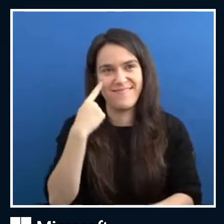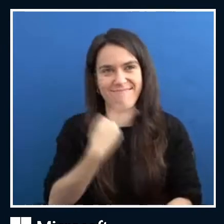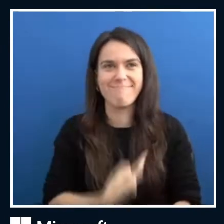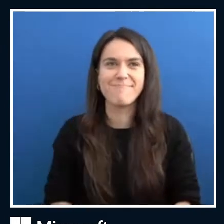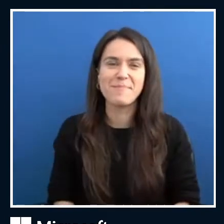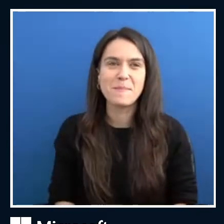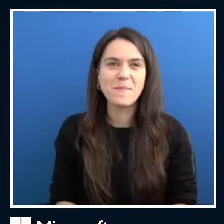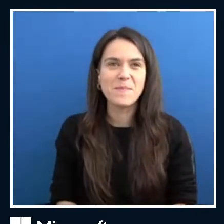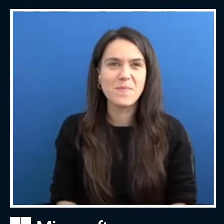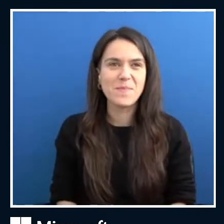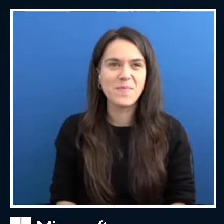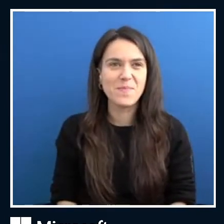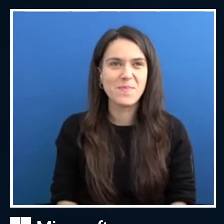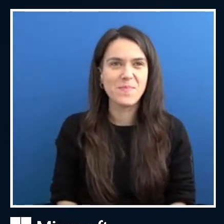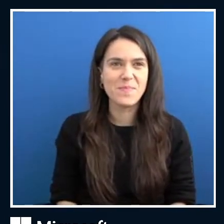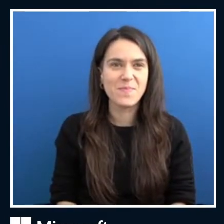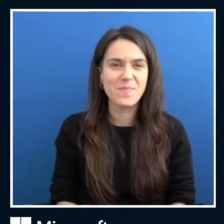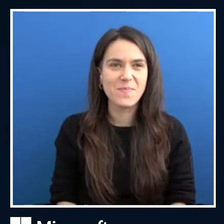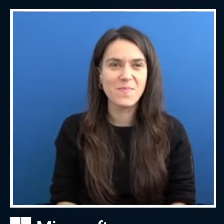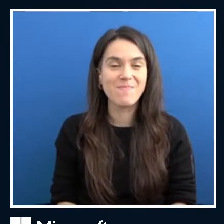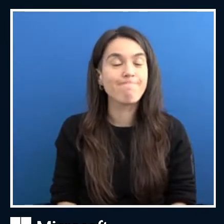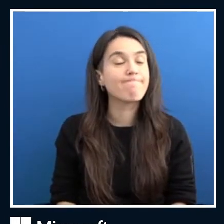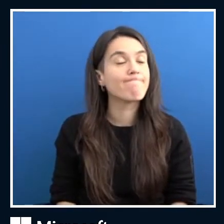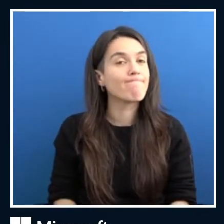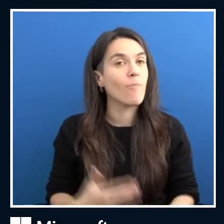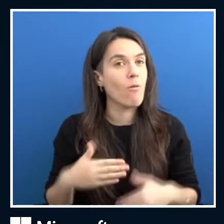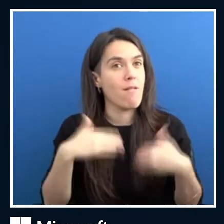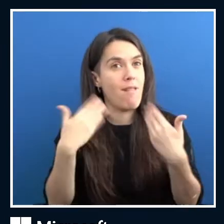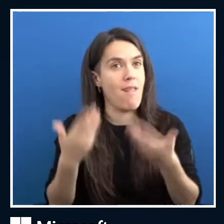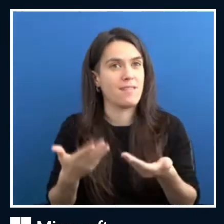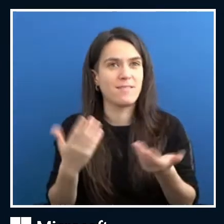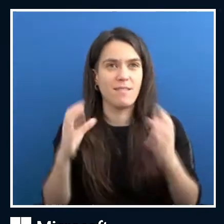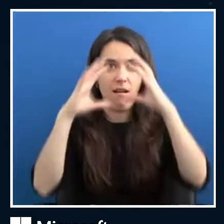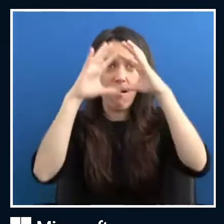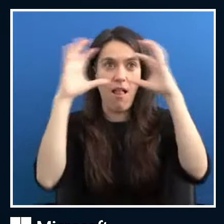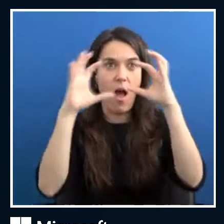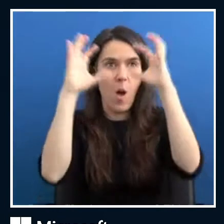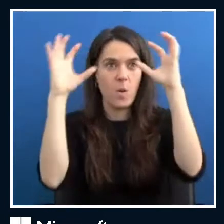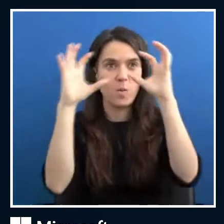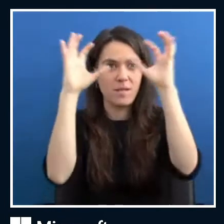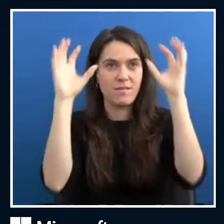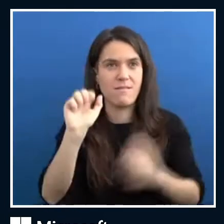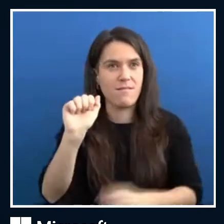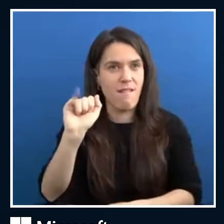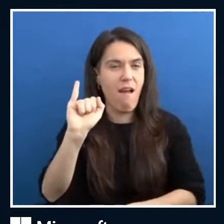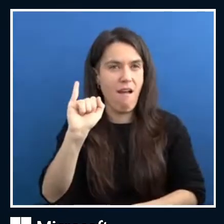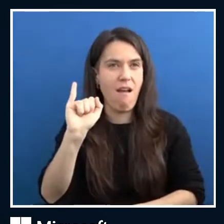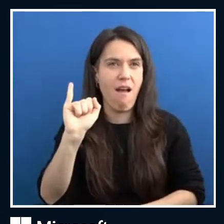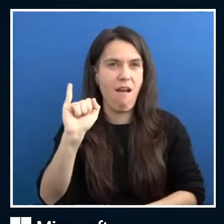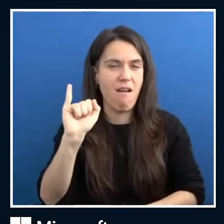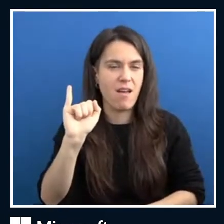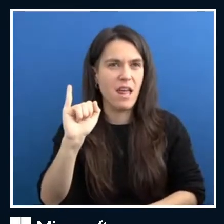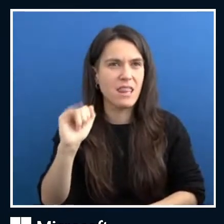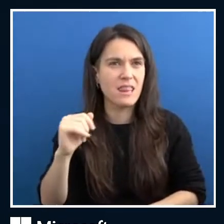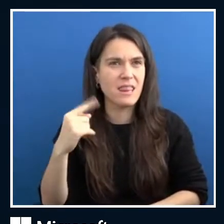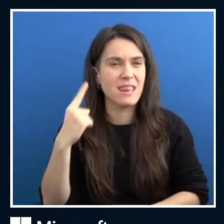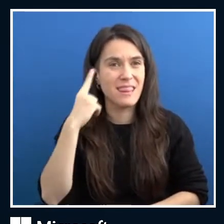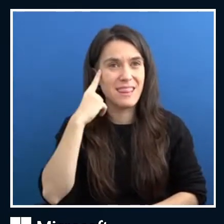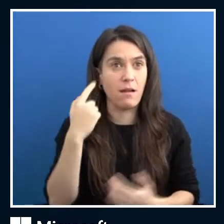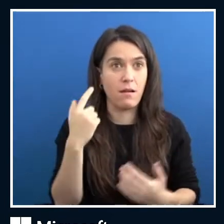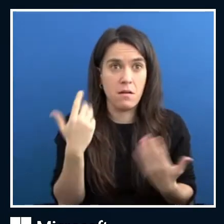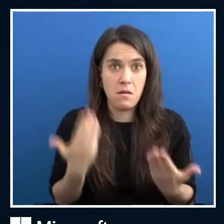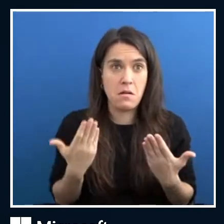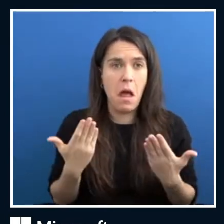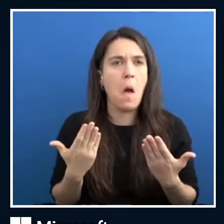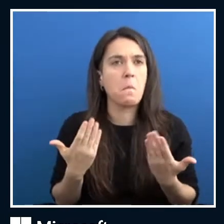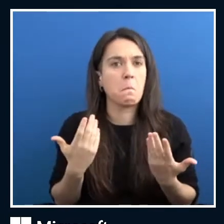Fourth thing is cloud AI. I deeply respect this field because for now, you do not have